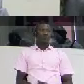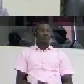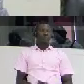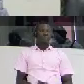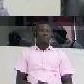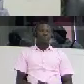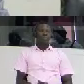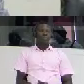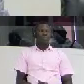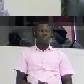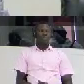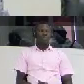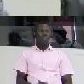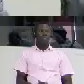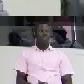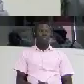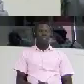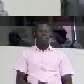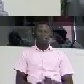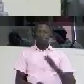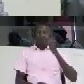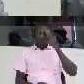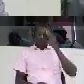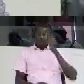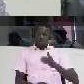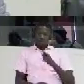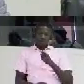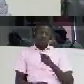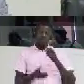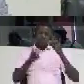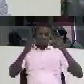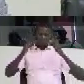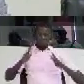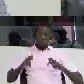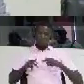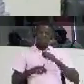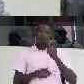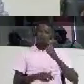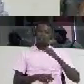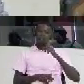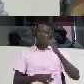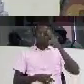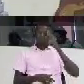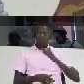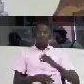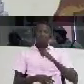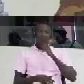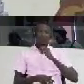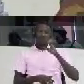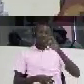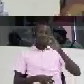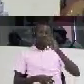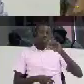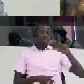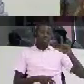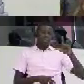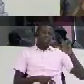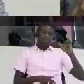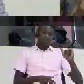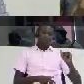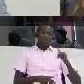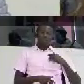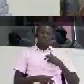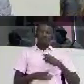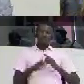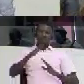si waat. Thank you, Council, and thank you, Mr. Colley. We will take a 30-minute break and come back at